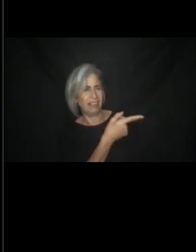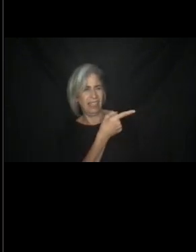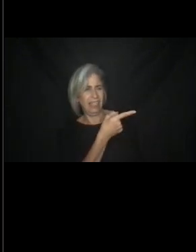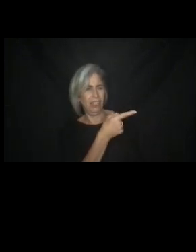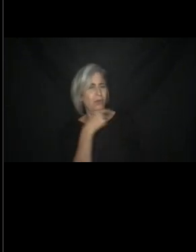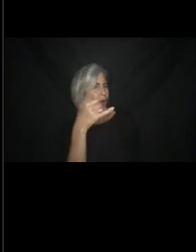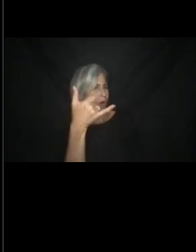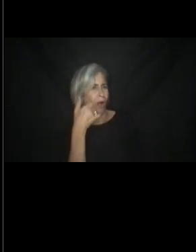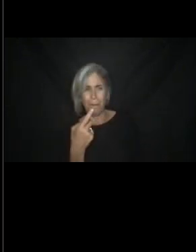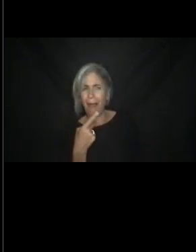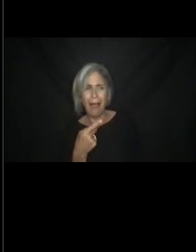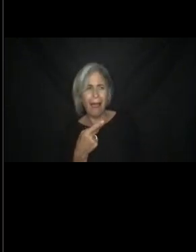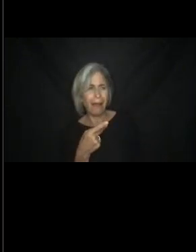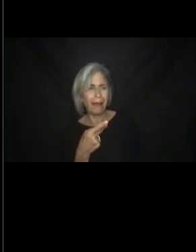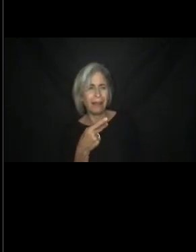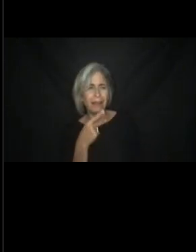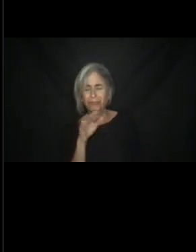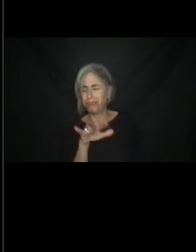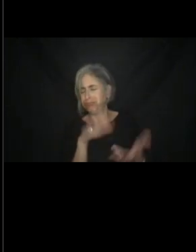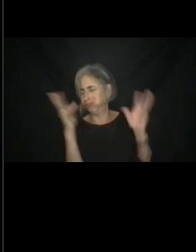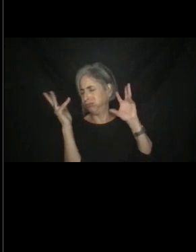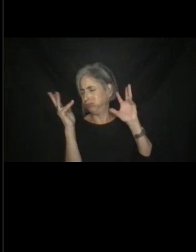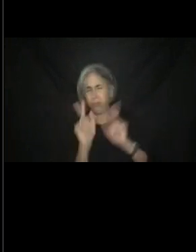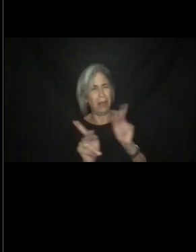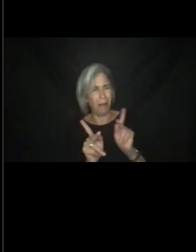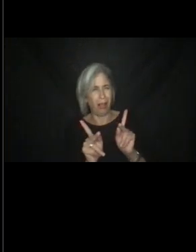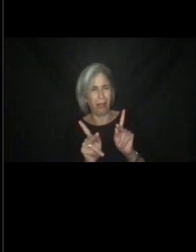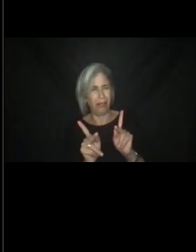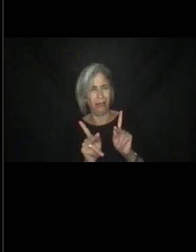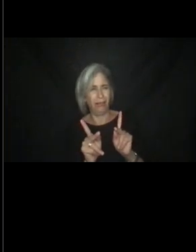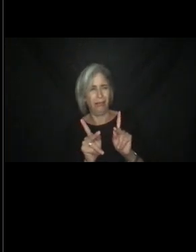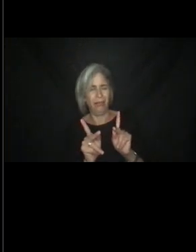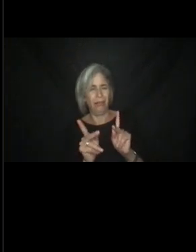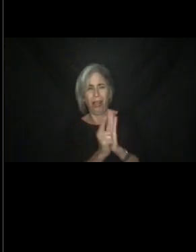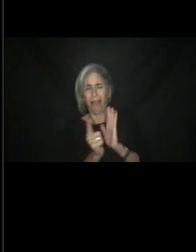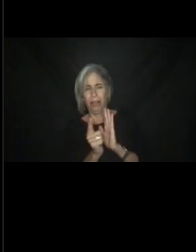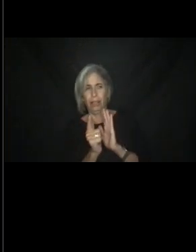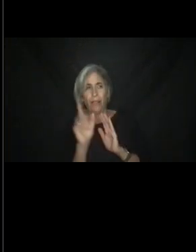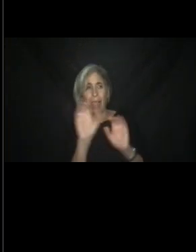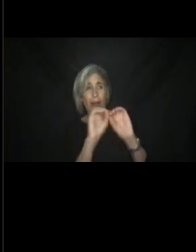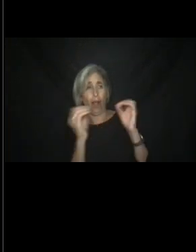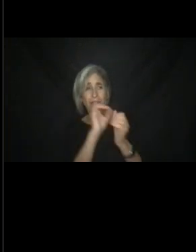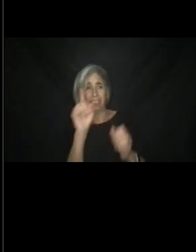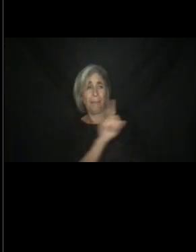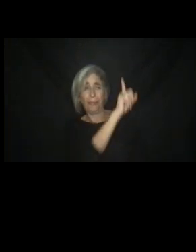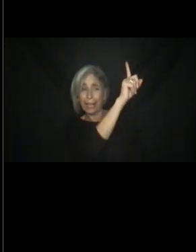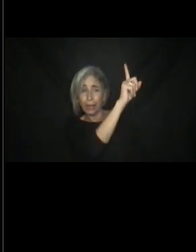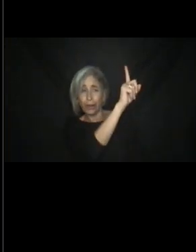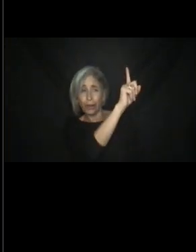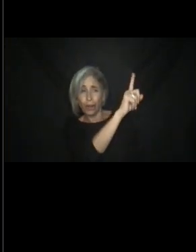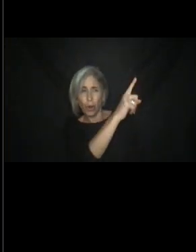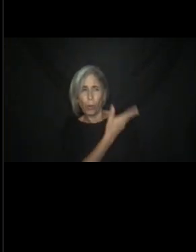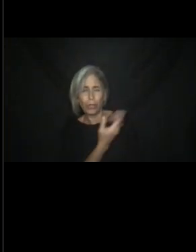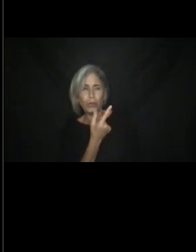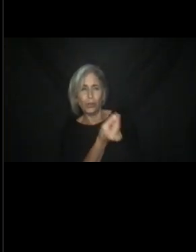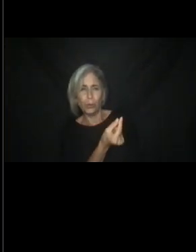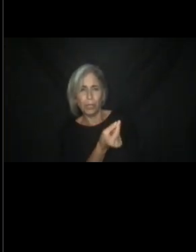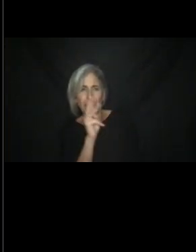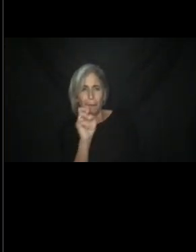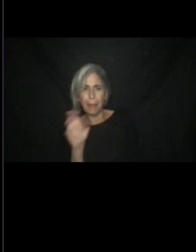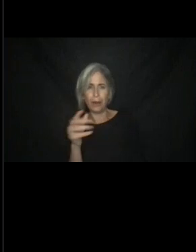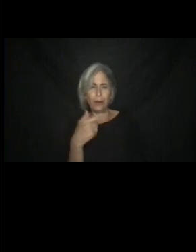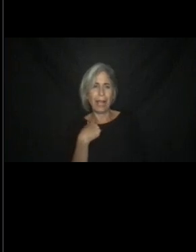return phone calls. You're a bunch of corrupt people. Look what you're doing up in that office up there, right? Where do you have a mayor with